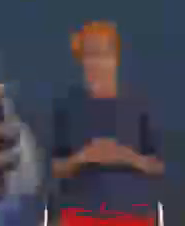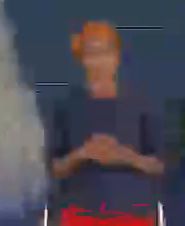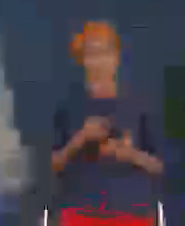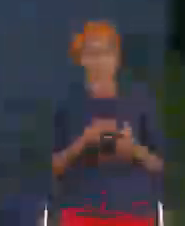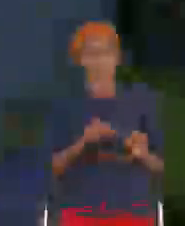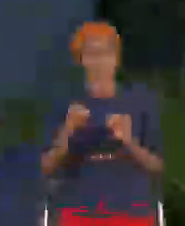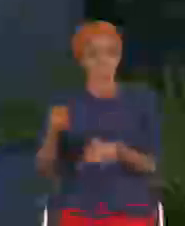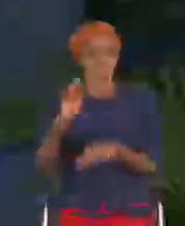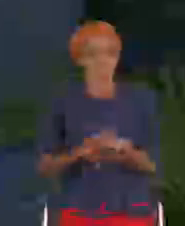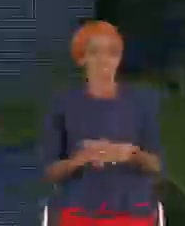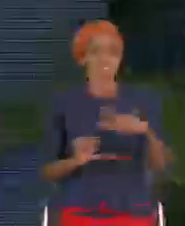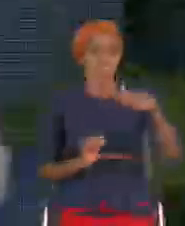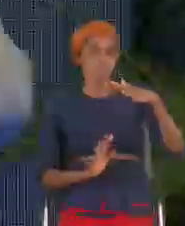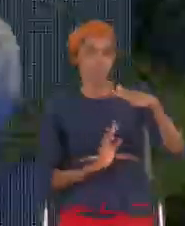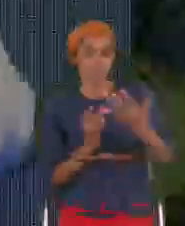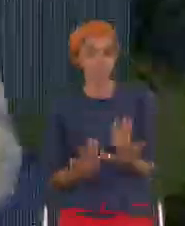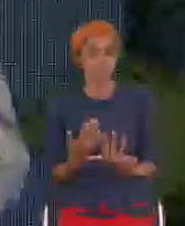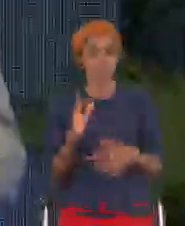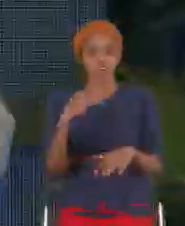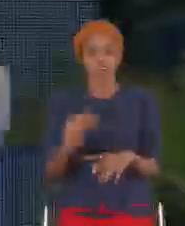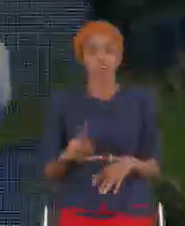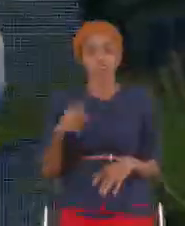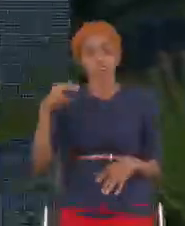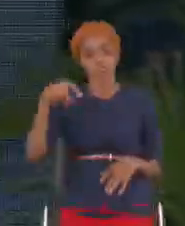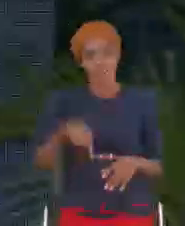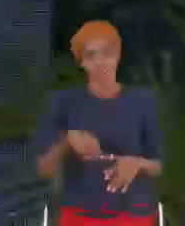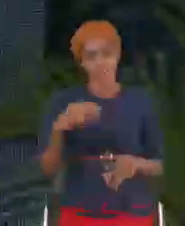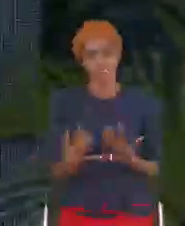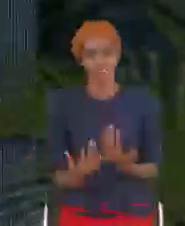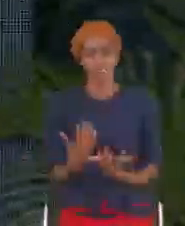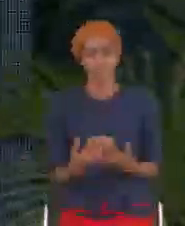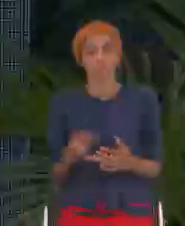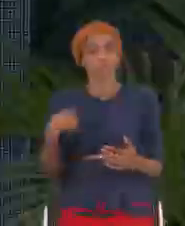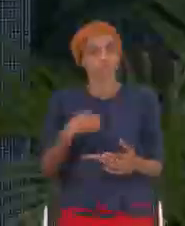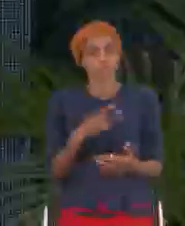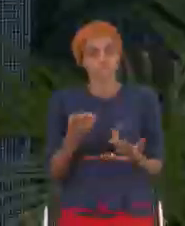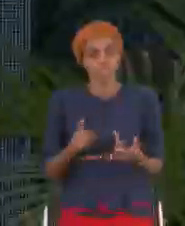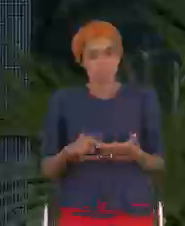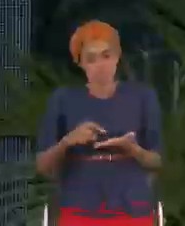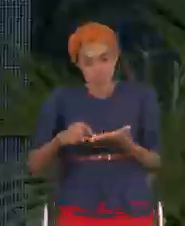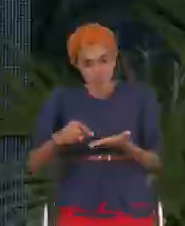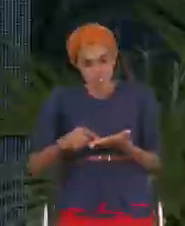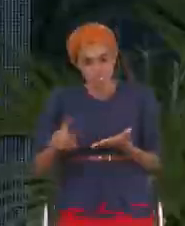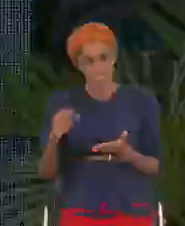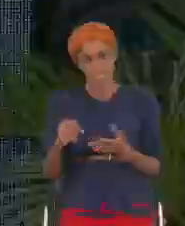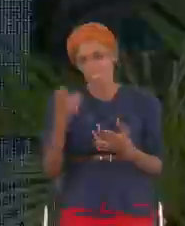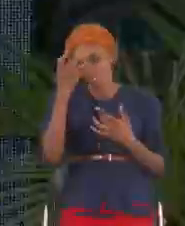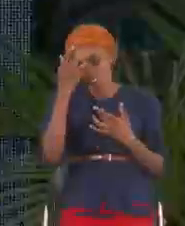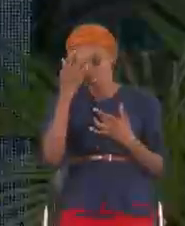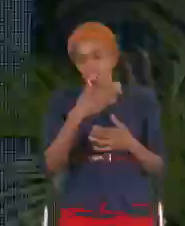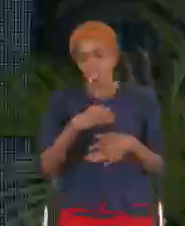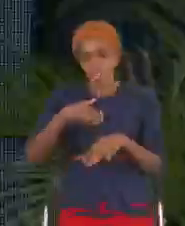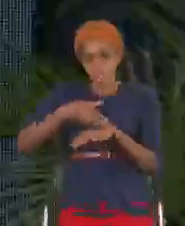fire of hell. Now, we need to diagnose the disease and the cause of